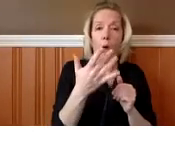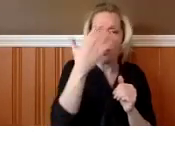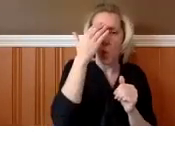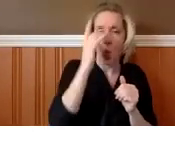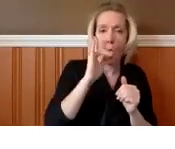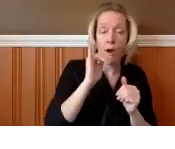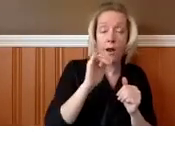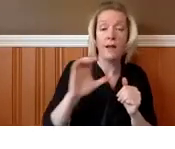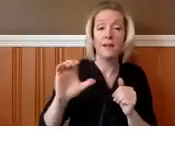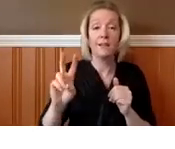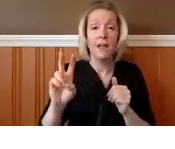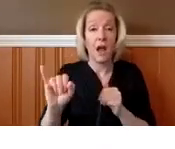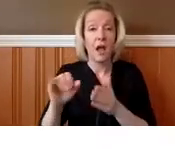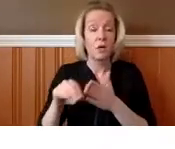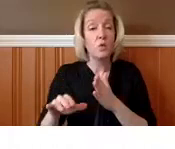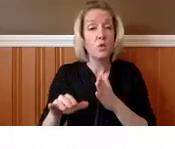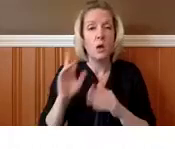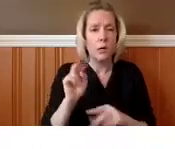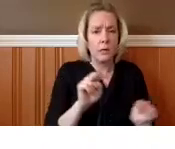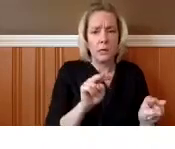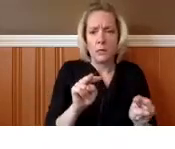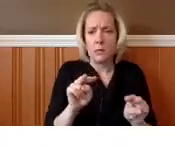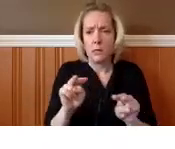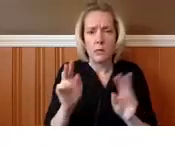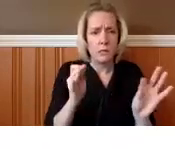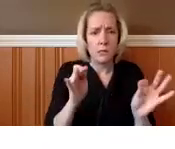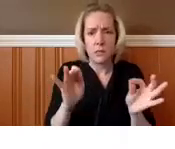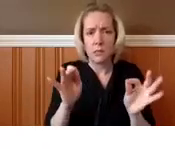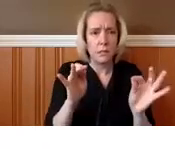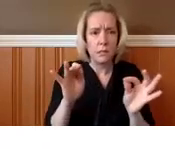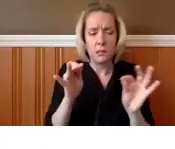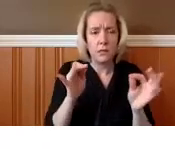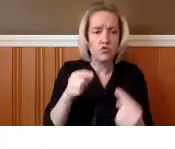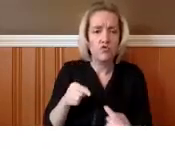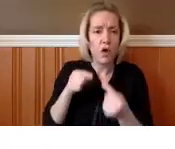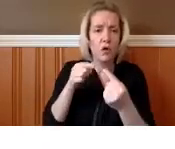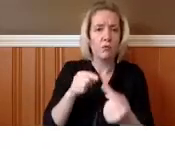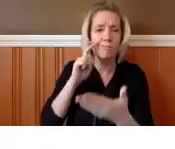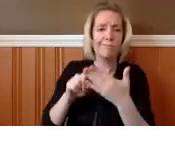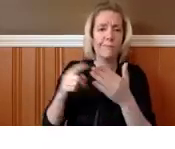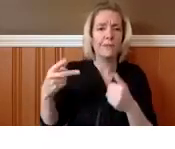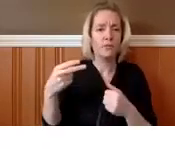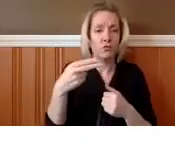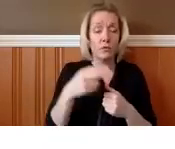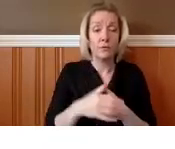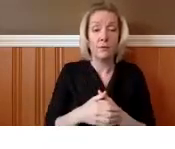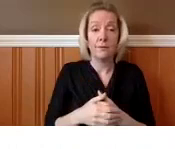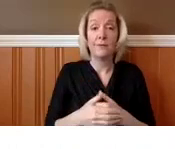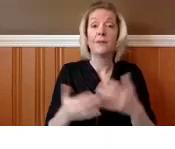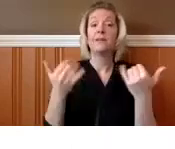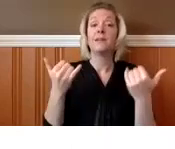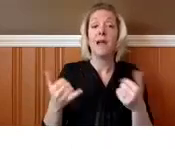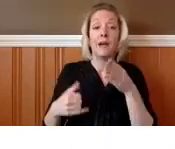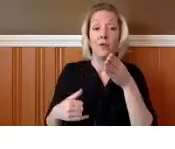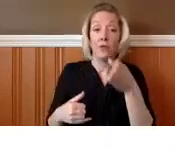with CVI is going to have difficulty finding the scissors on that shelf. But if we provide